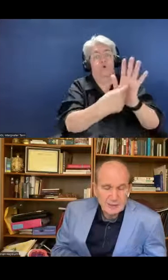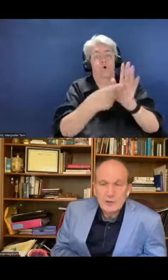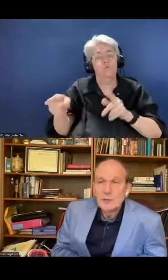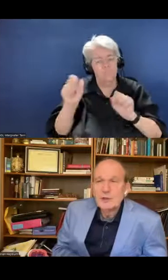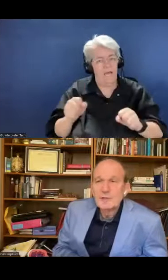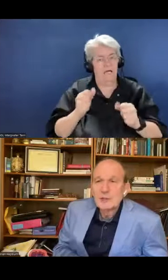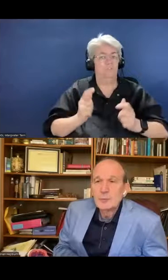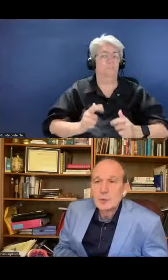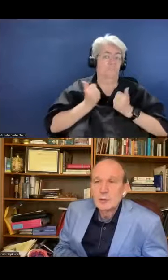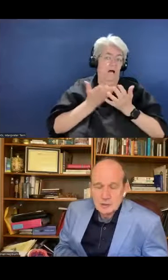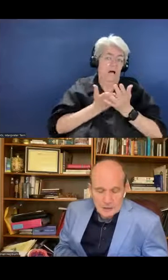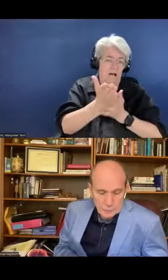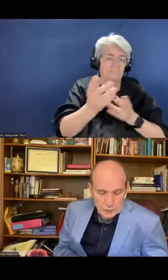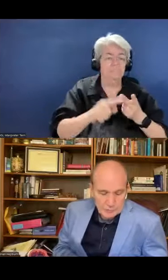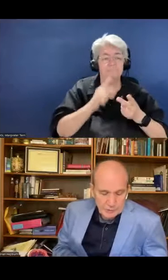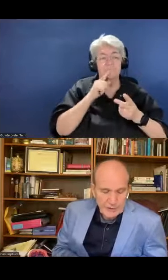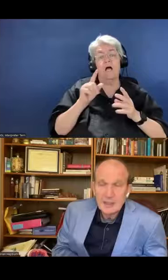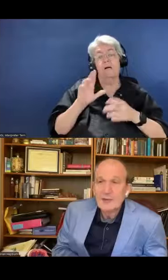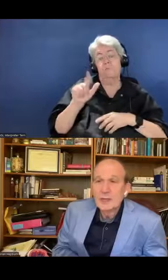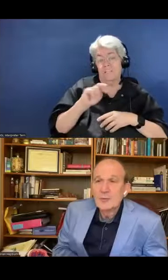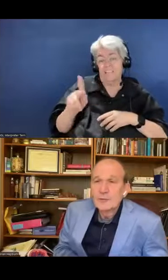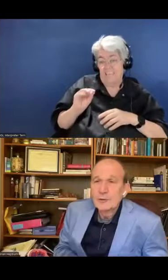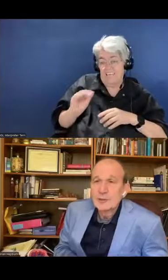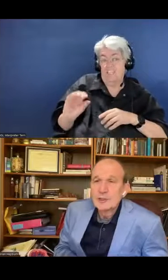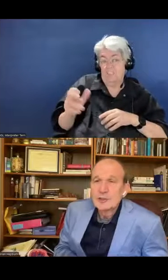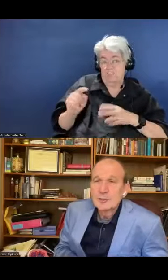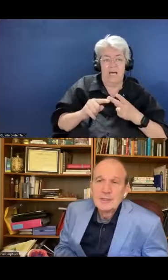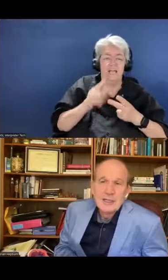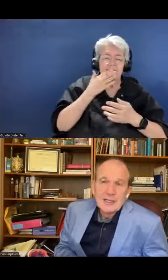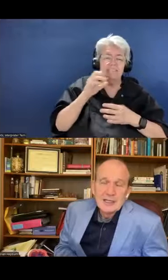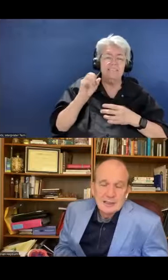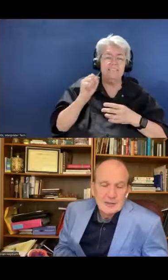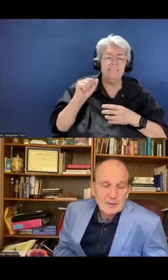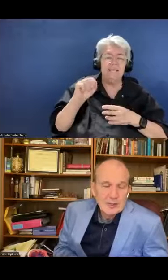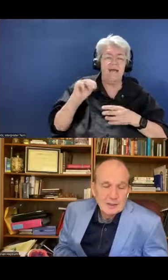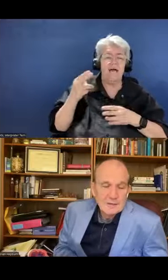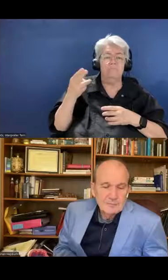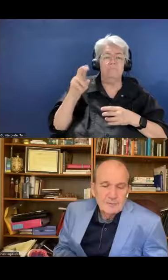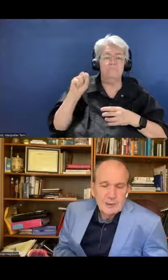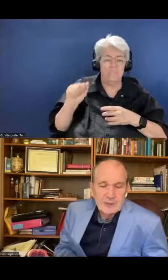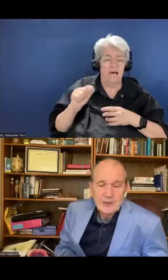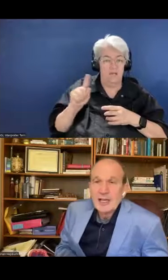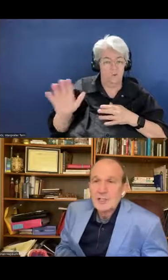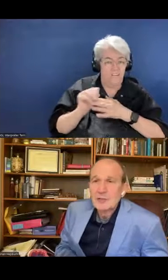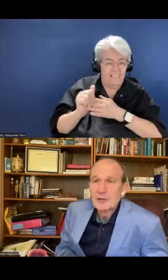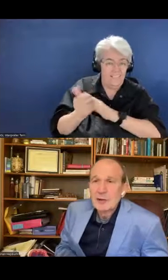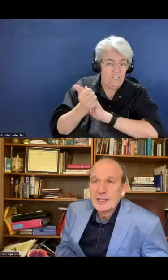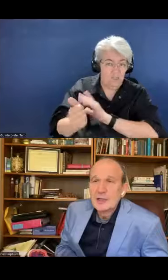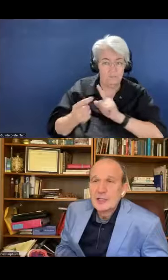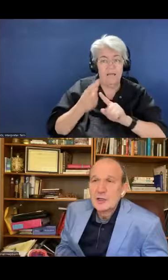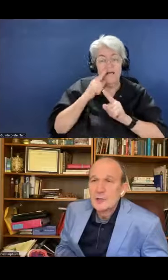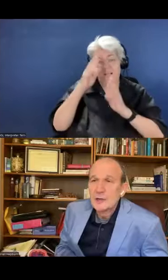This work is very important, and we really thank SAMHSA for their leadership in this and developing this